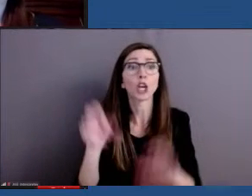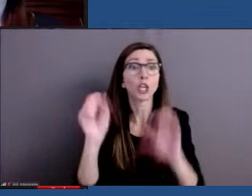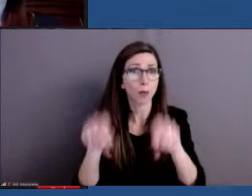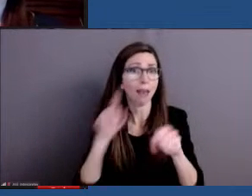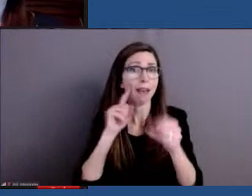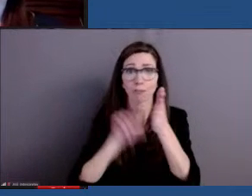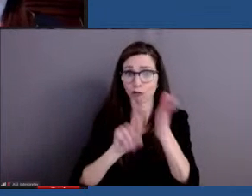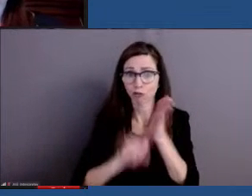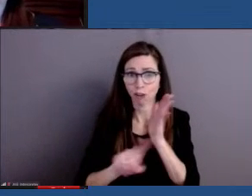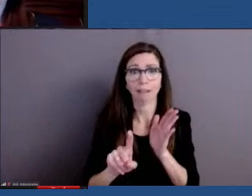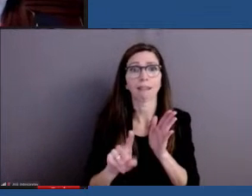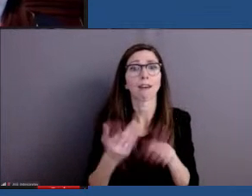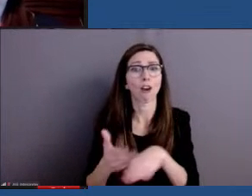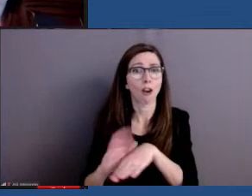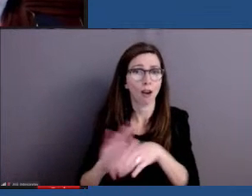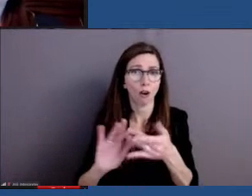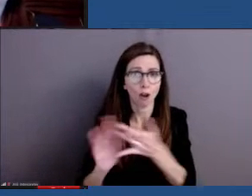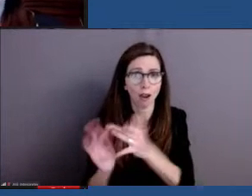ottawa.ca/accessibility.